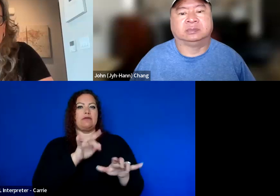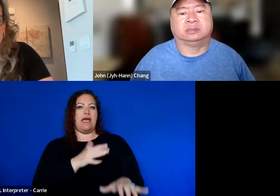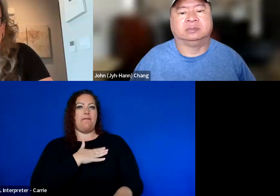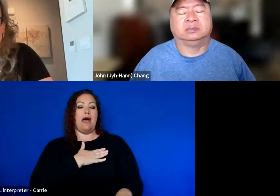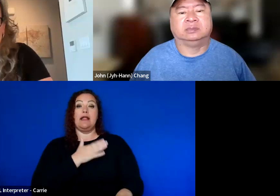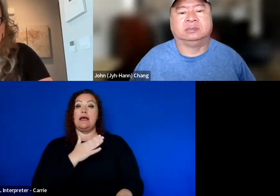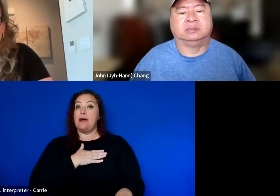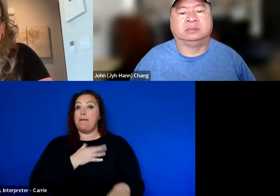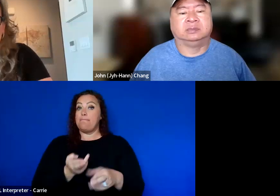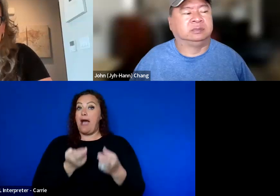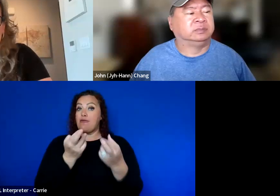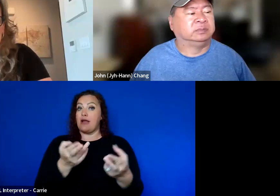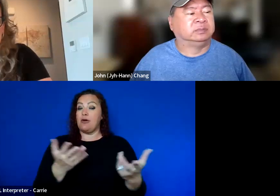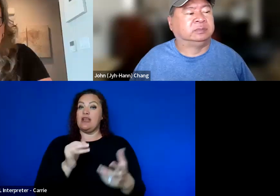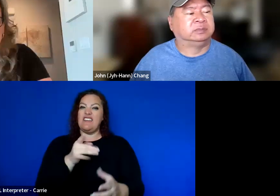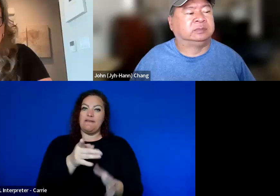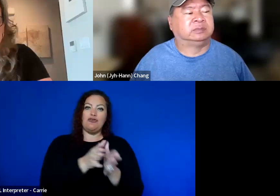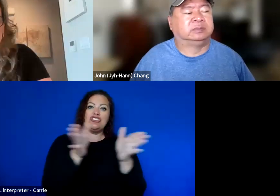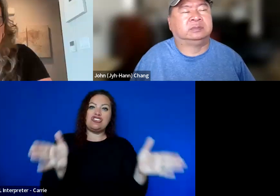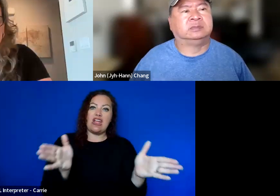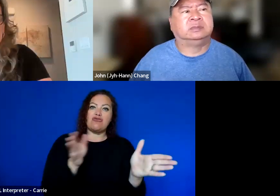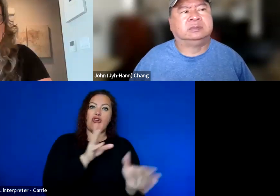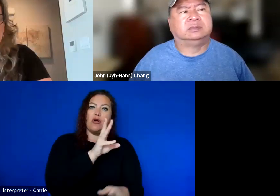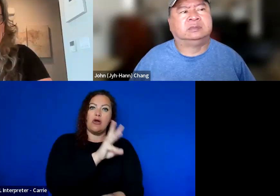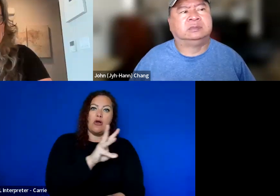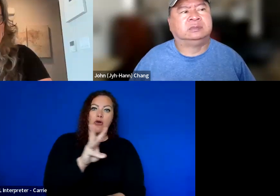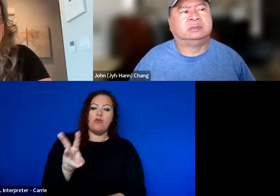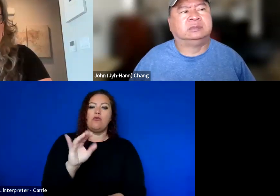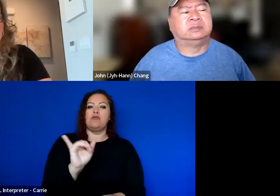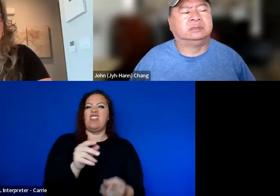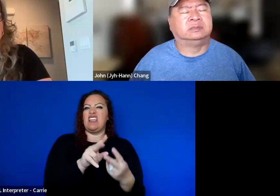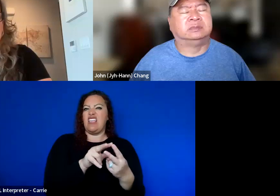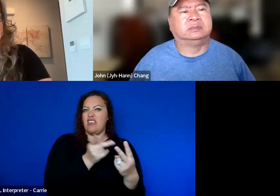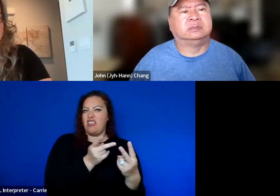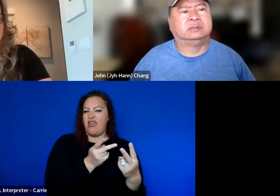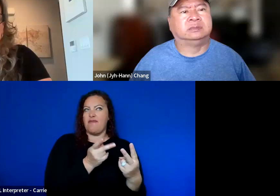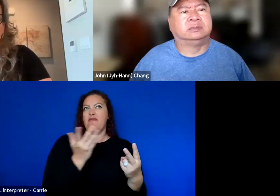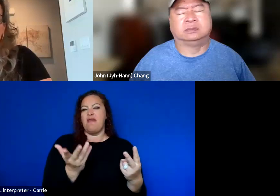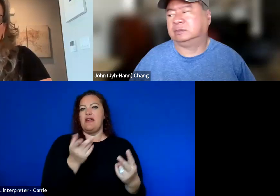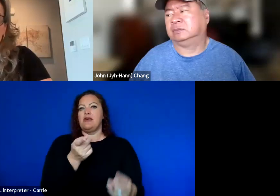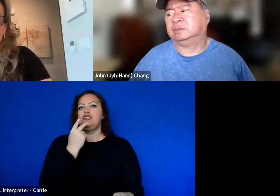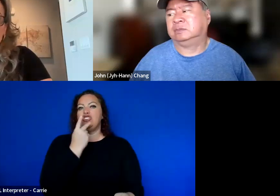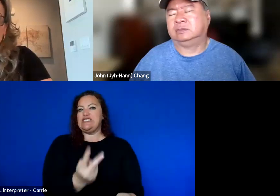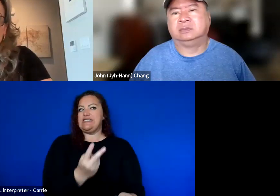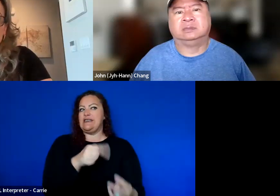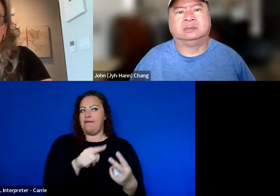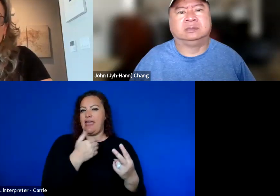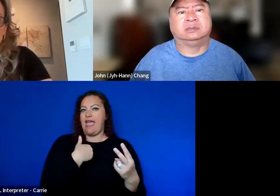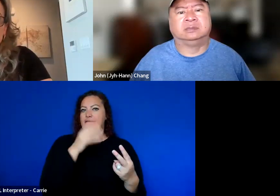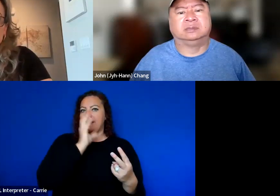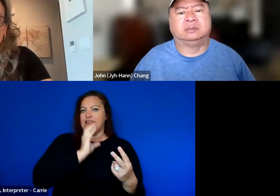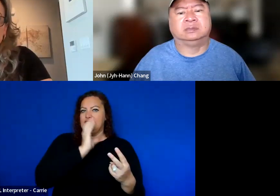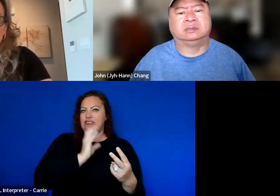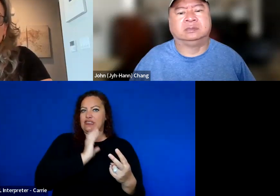general site like Zen Care or Psychology Today Therapist Finder is that You see if they have any search terms